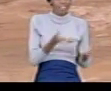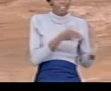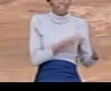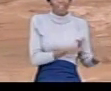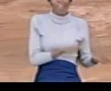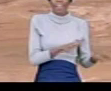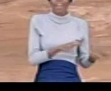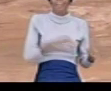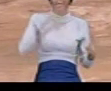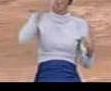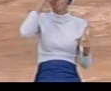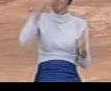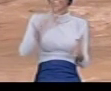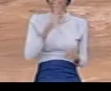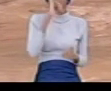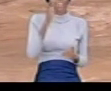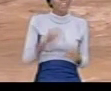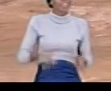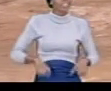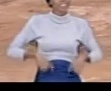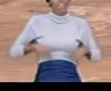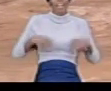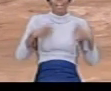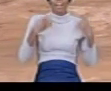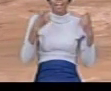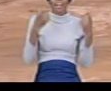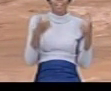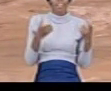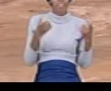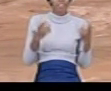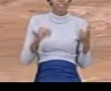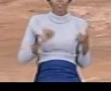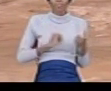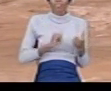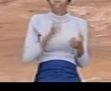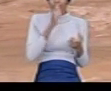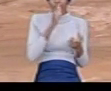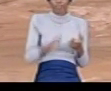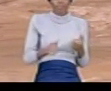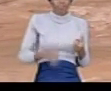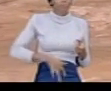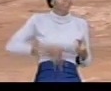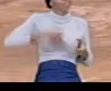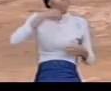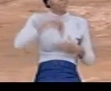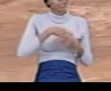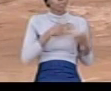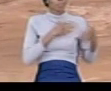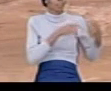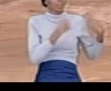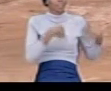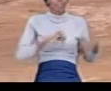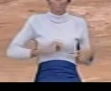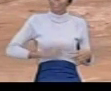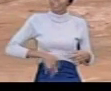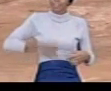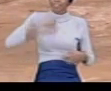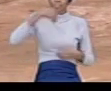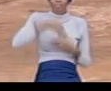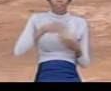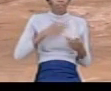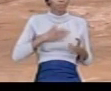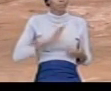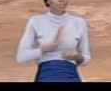not dead. He's alive. I feel it in my heart. Yes, I feel it in